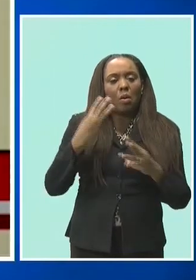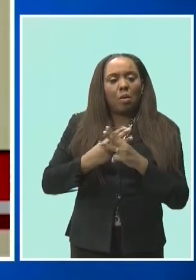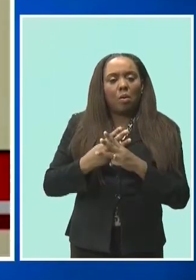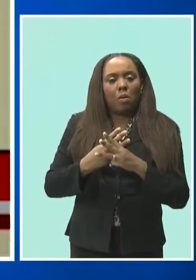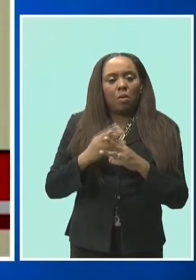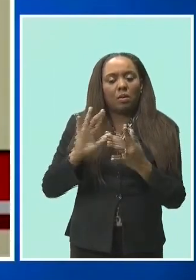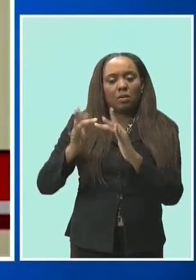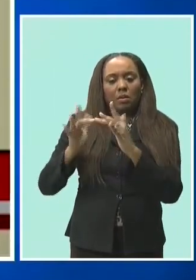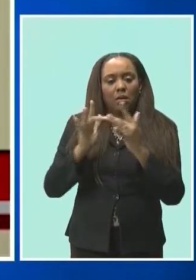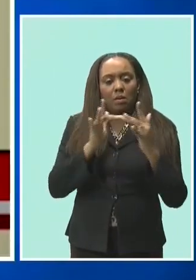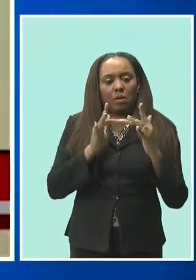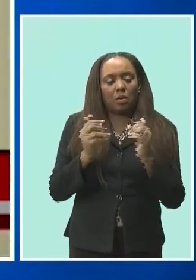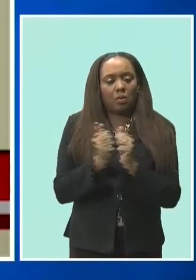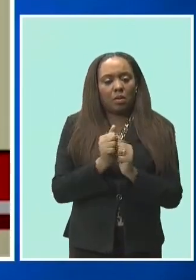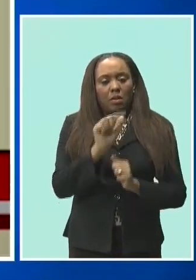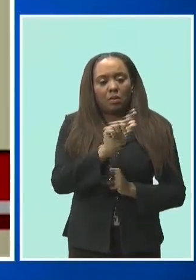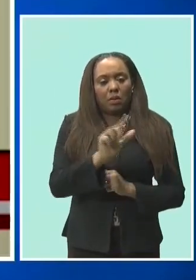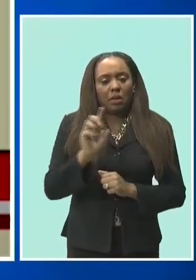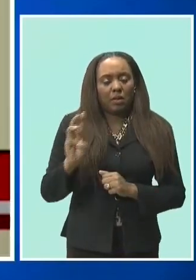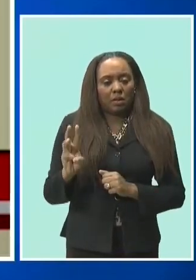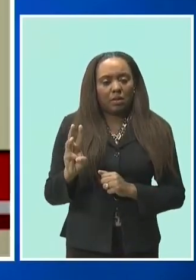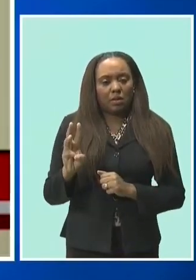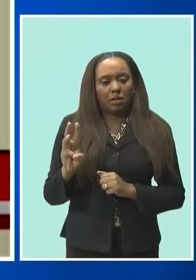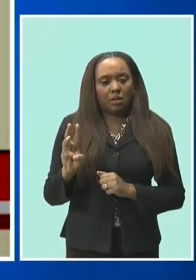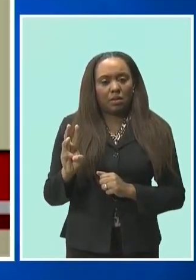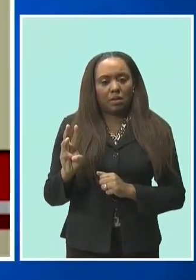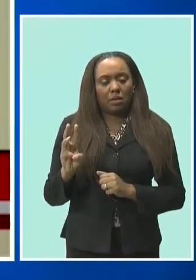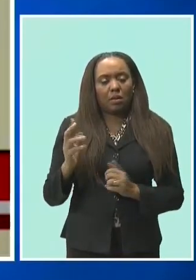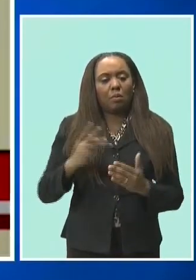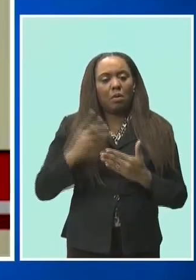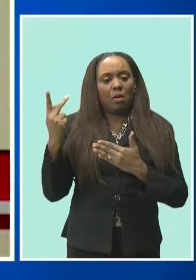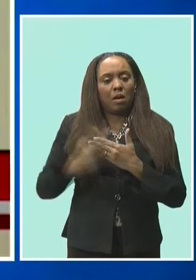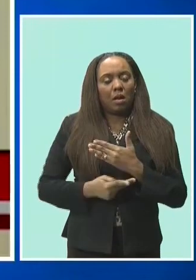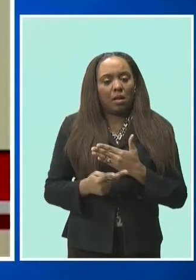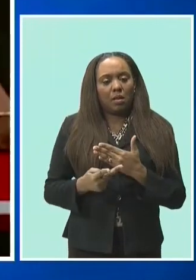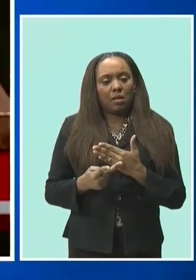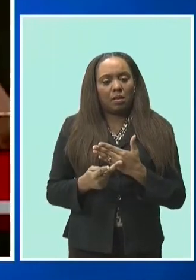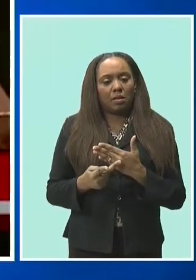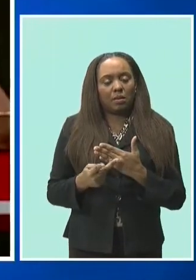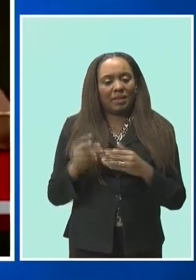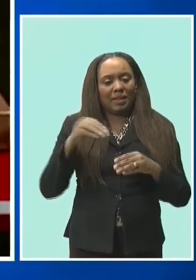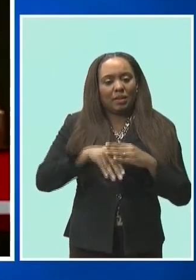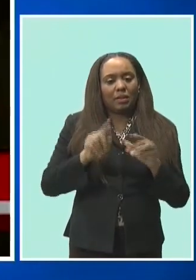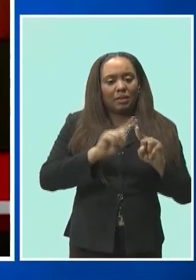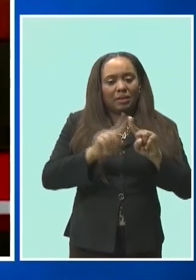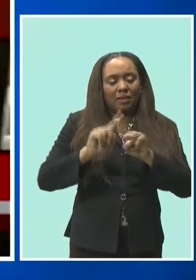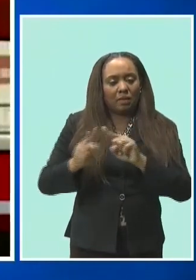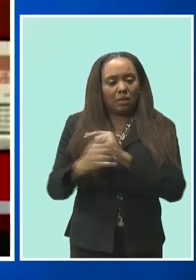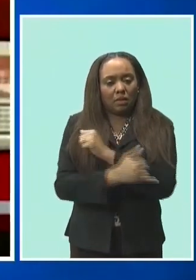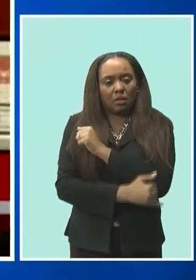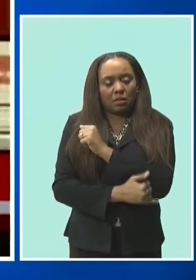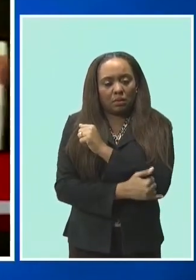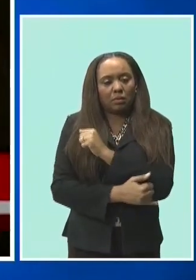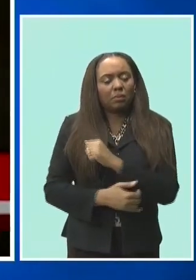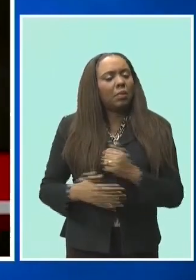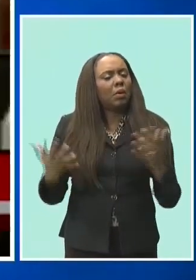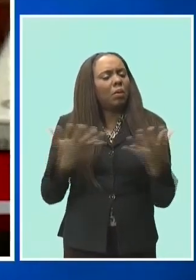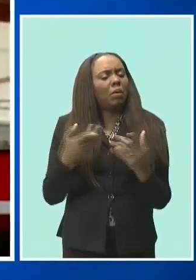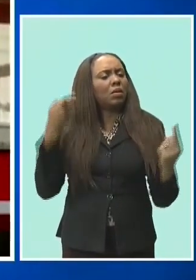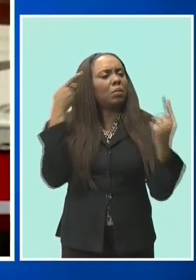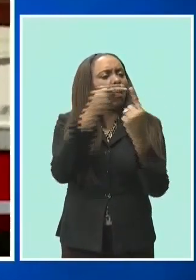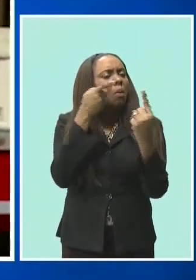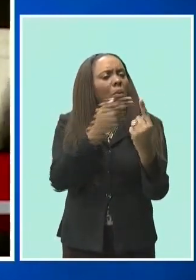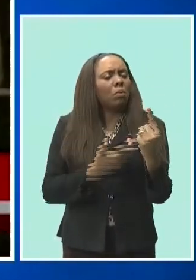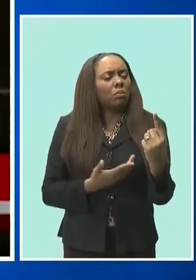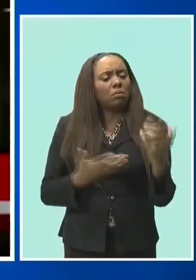26 affiliated programs in different countries. The end goal, according to Mr. Carmichael, would be